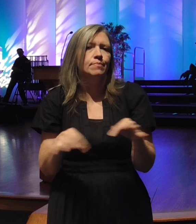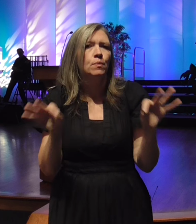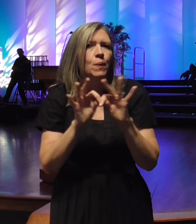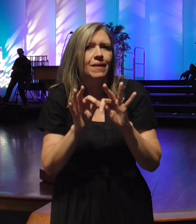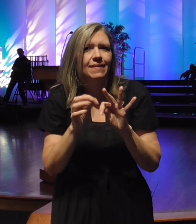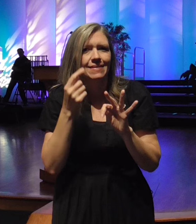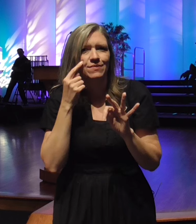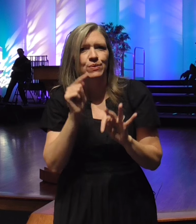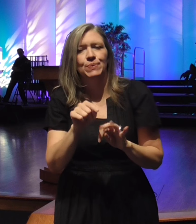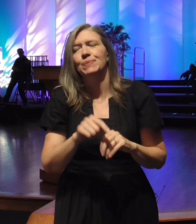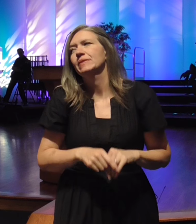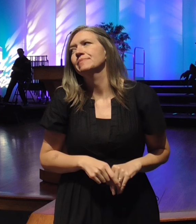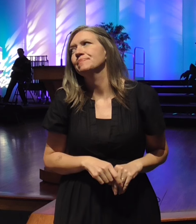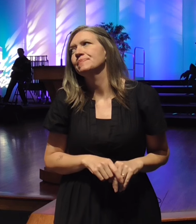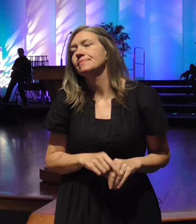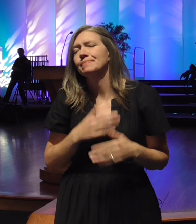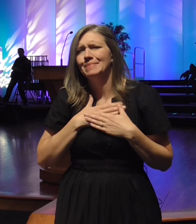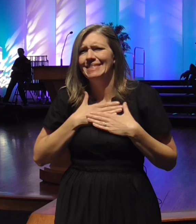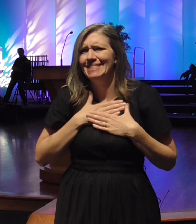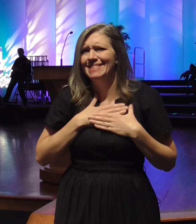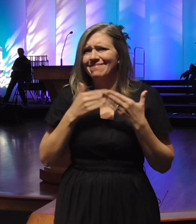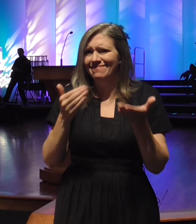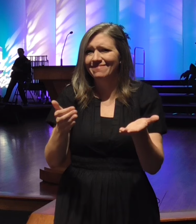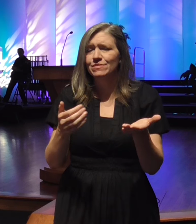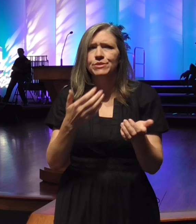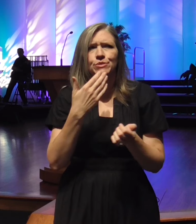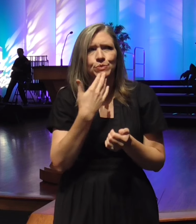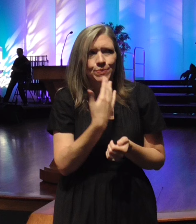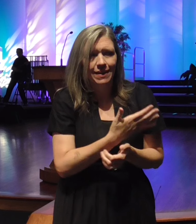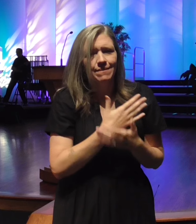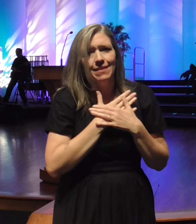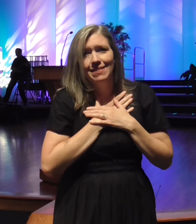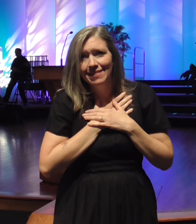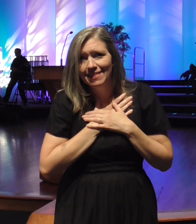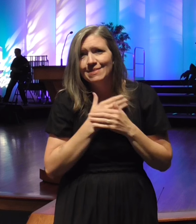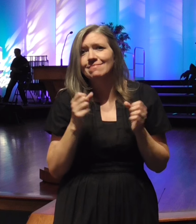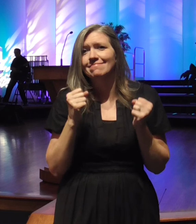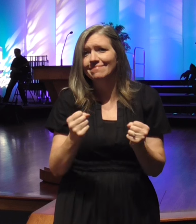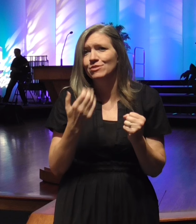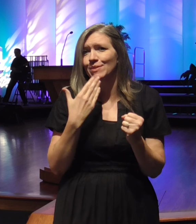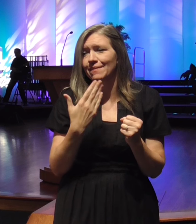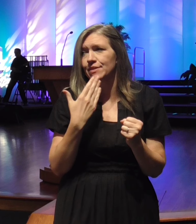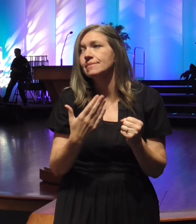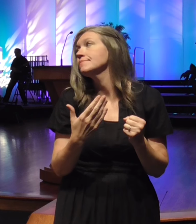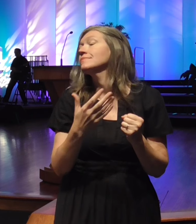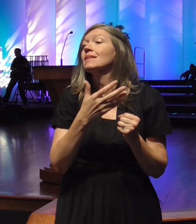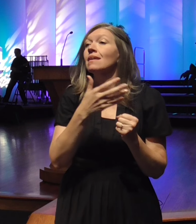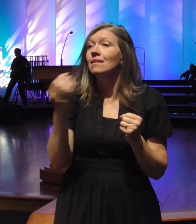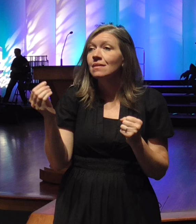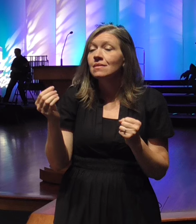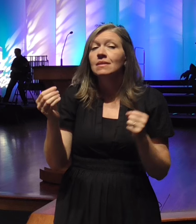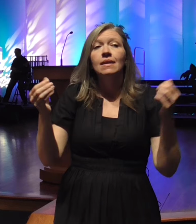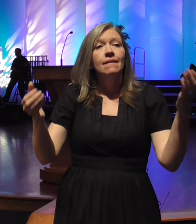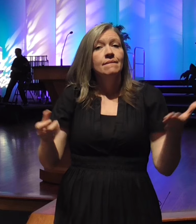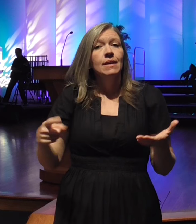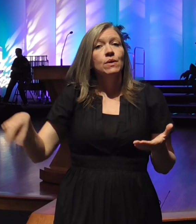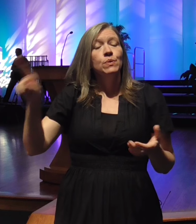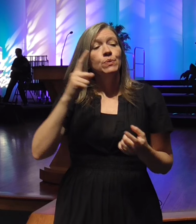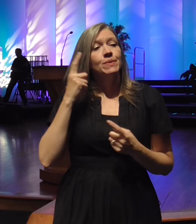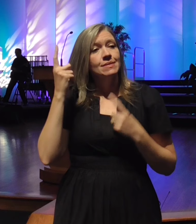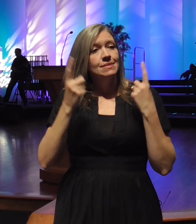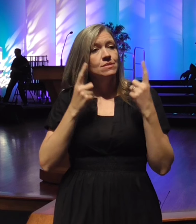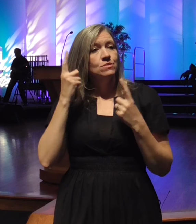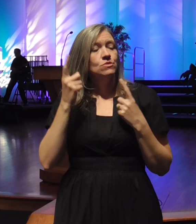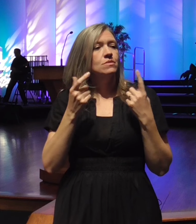him, hug him, look him in the eyes, look him in the heart, and tell him how much he means to you. So please feel free to do that. And we're